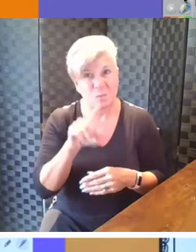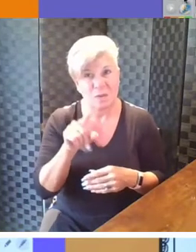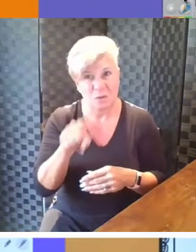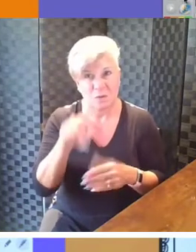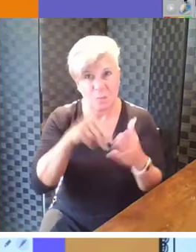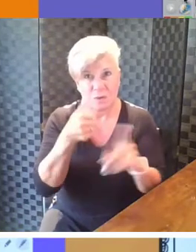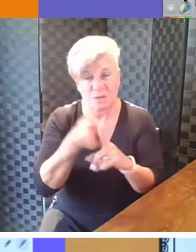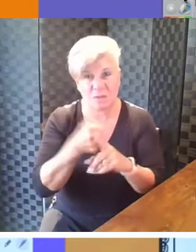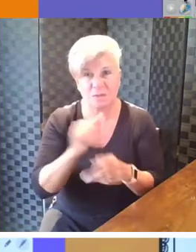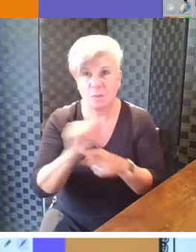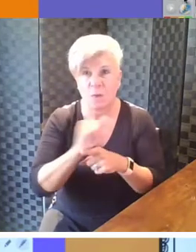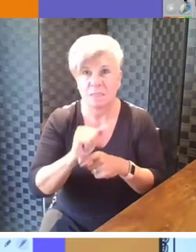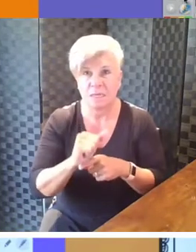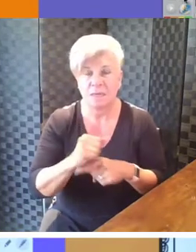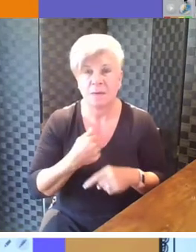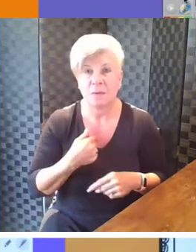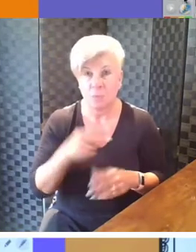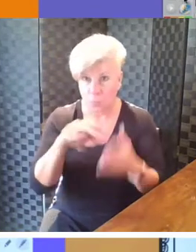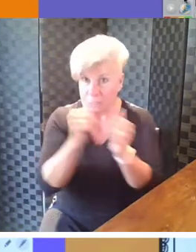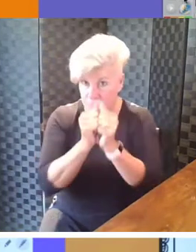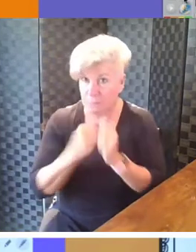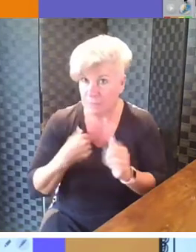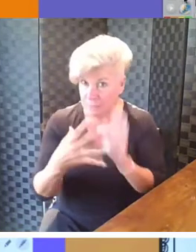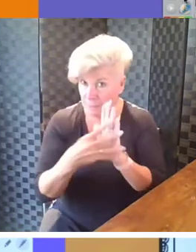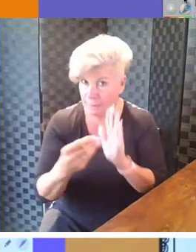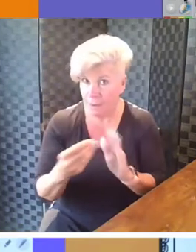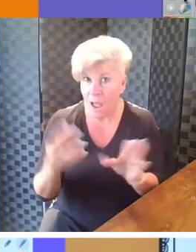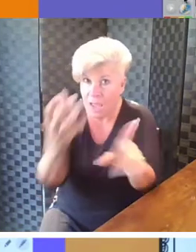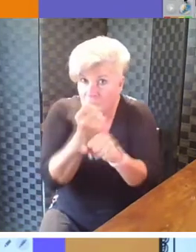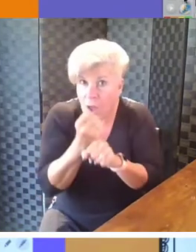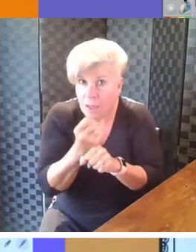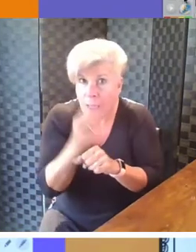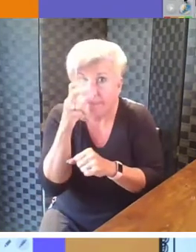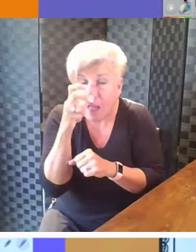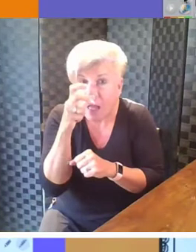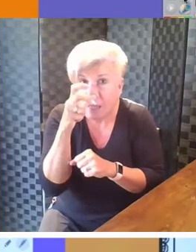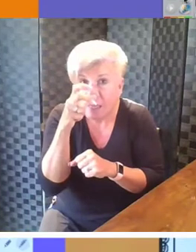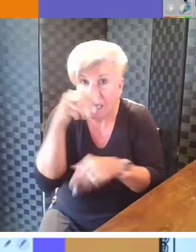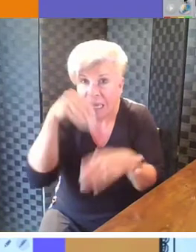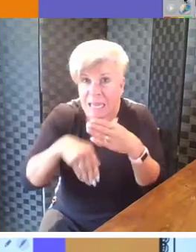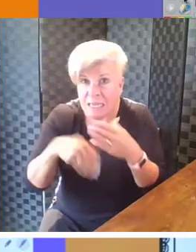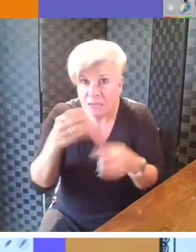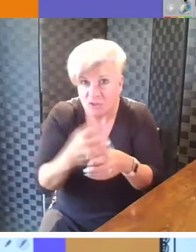read on your own, so we're going to practice it. Read it with me one more time. I caught a bug